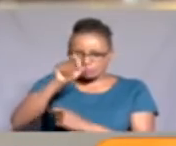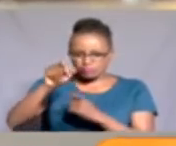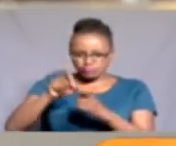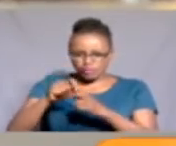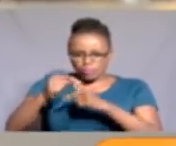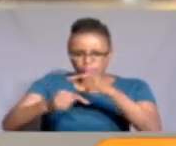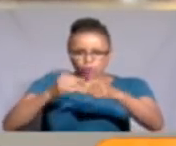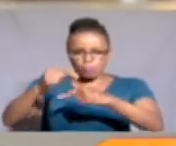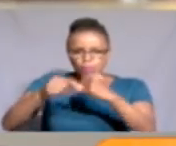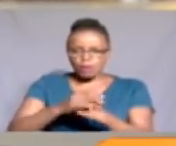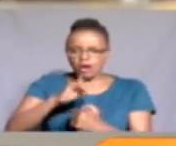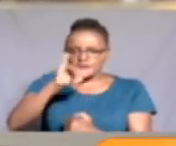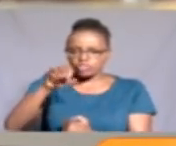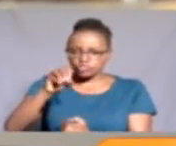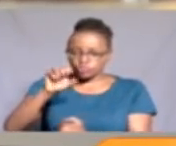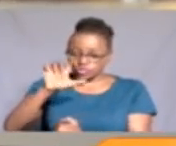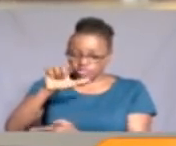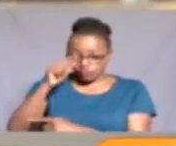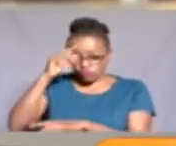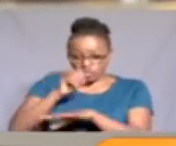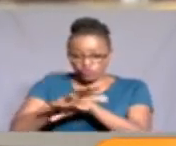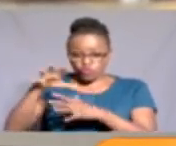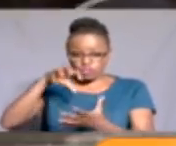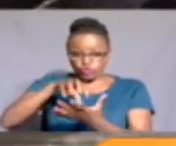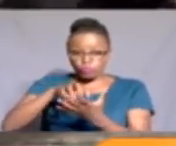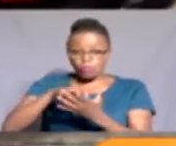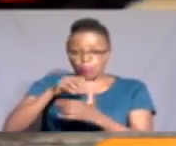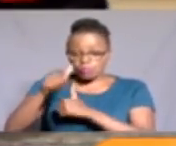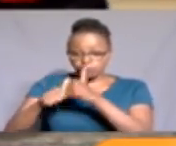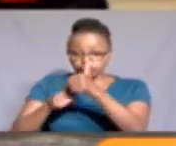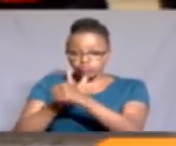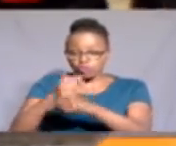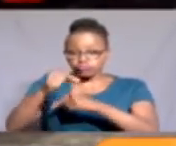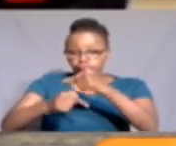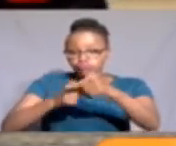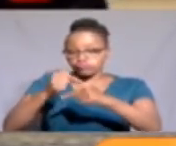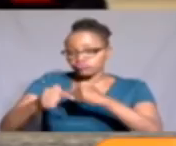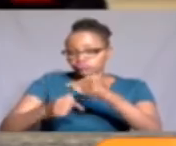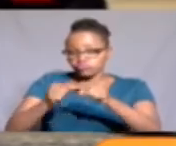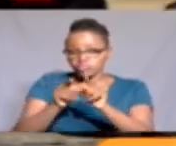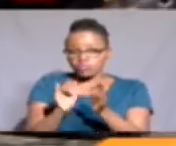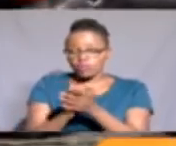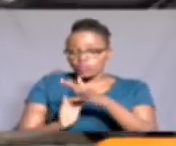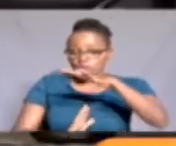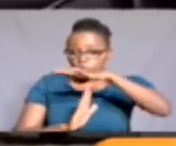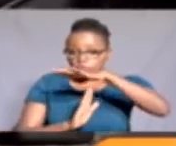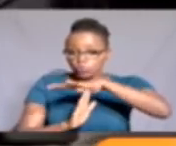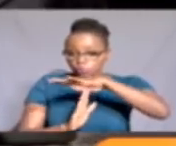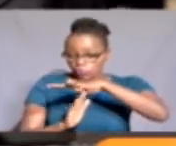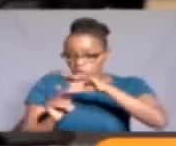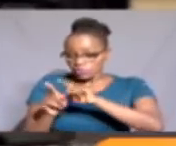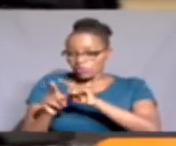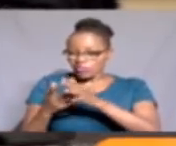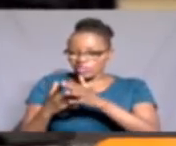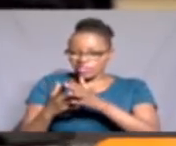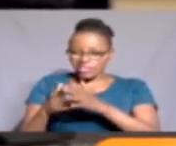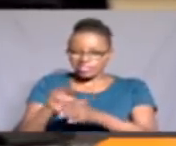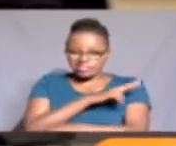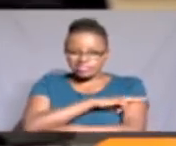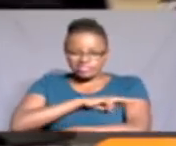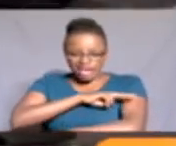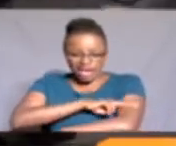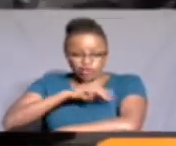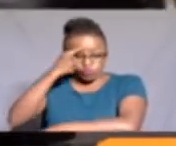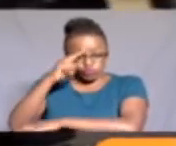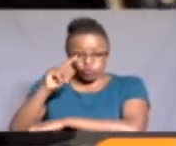process, jostling for the influential position is on behind the scenes, with senior military officers at the rank of Lieutenant General, particularly from